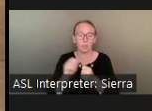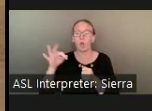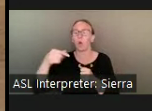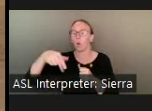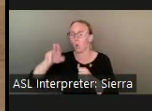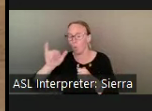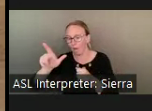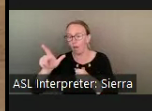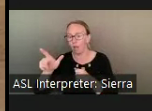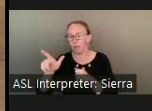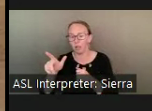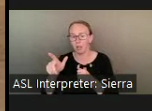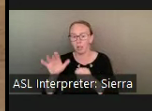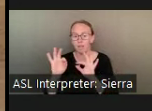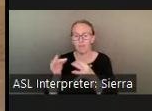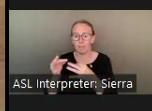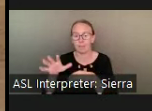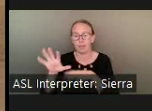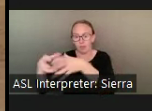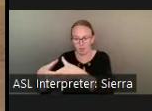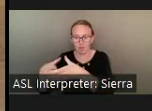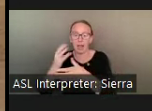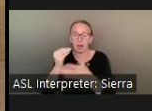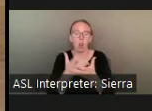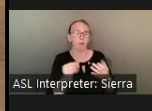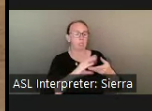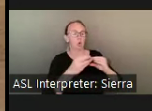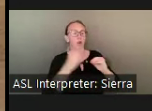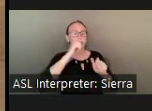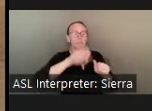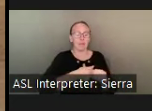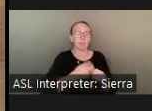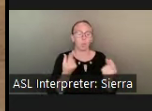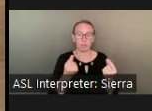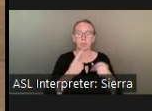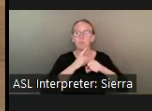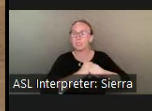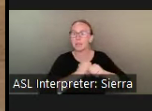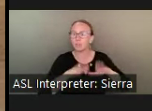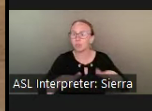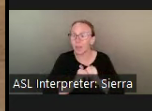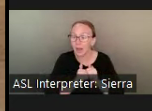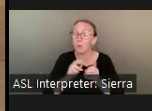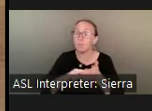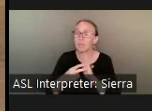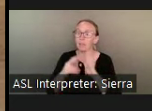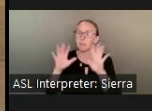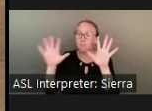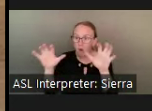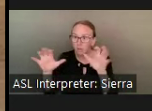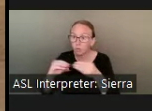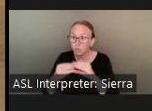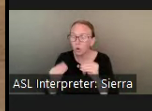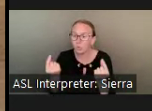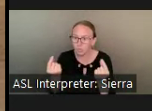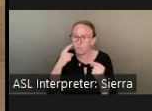were things like, what can we do to protect kids in our community? So it's like a monster story would just be to like scare a child into staying close to home, not being out at